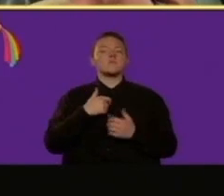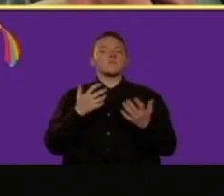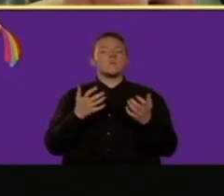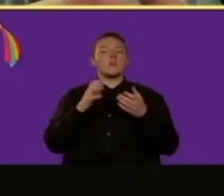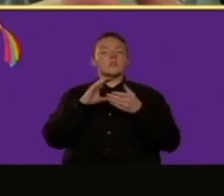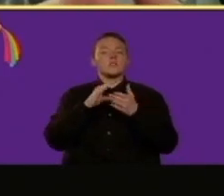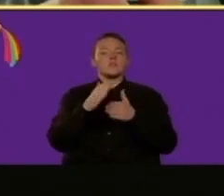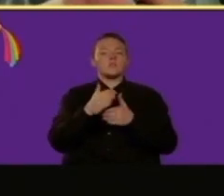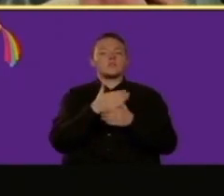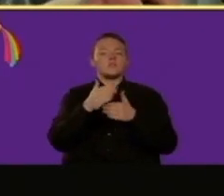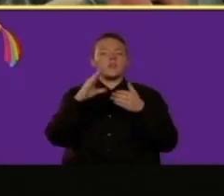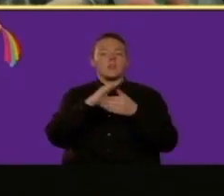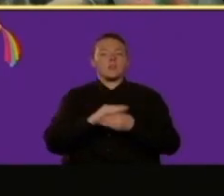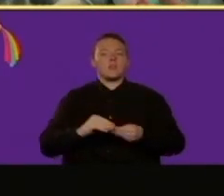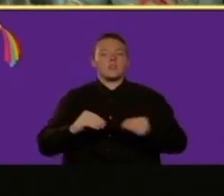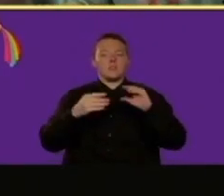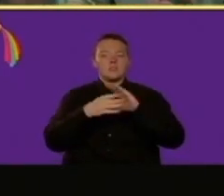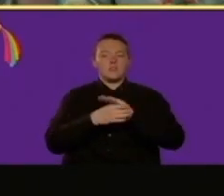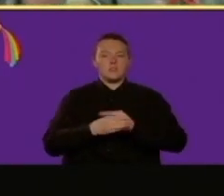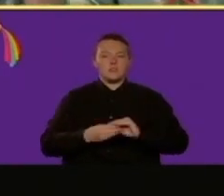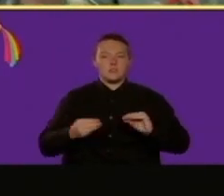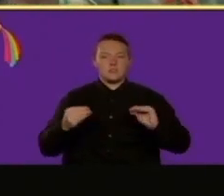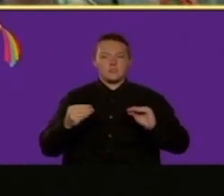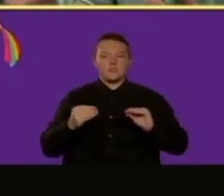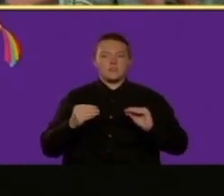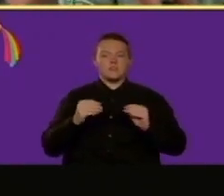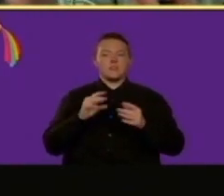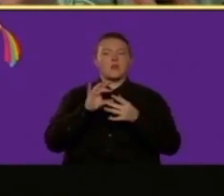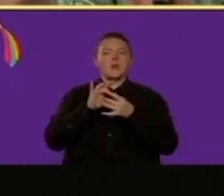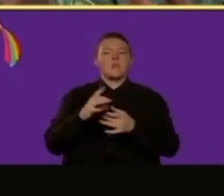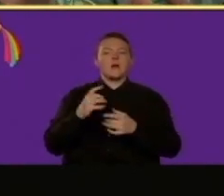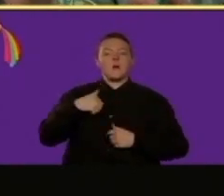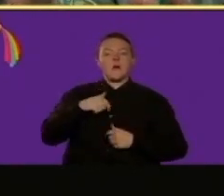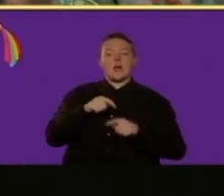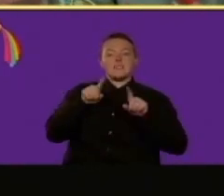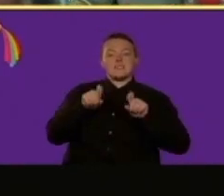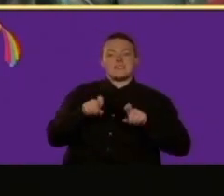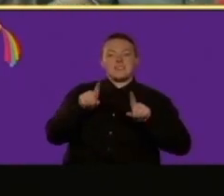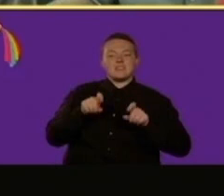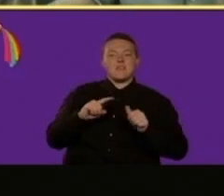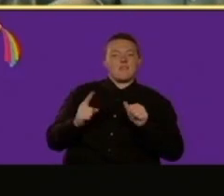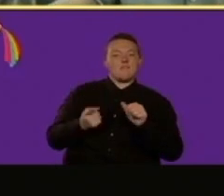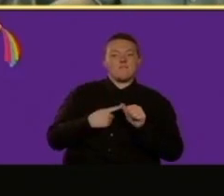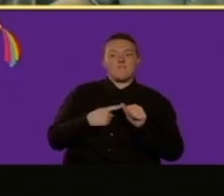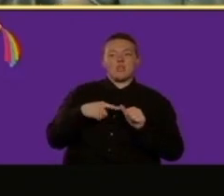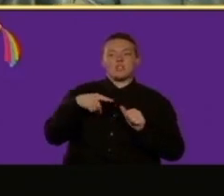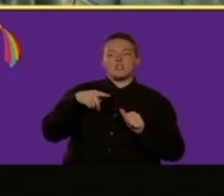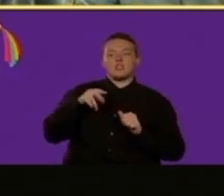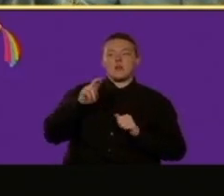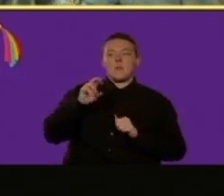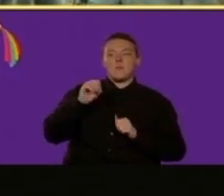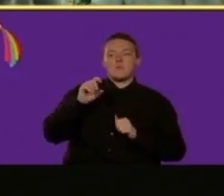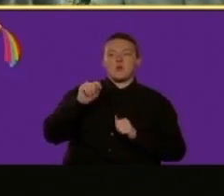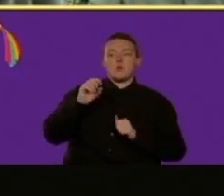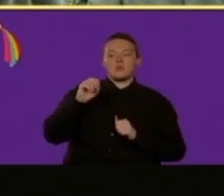You can see this Scratch cat in 3D here, or